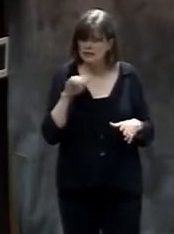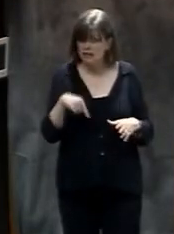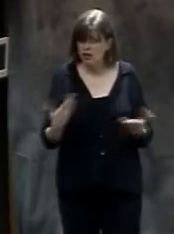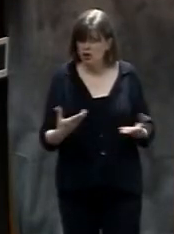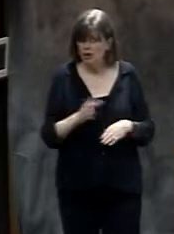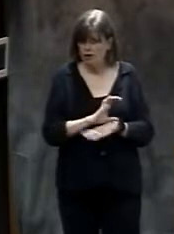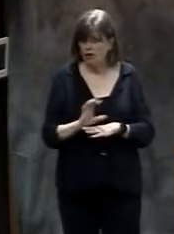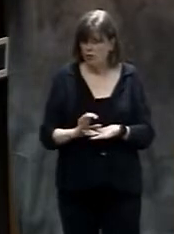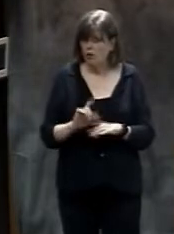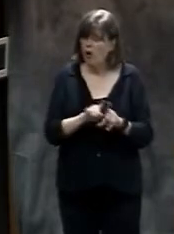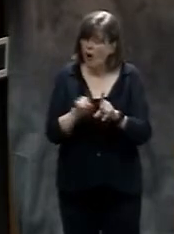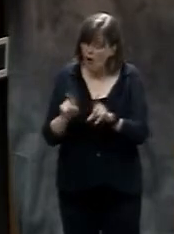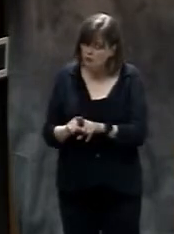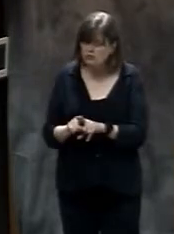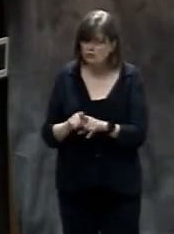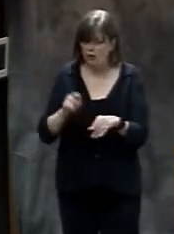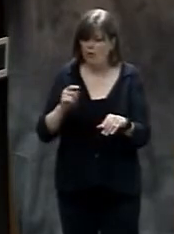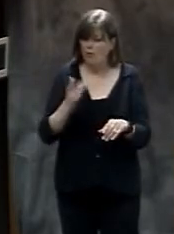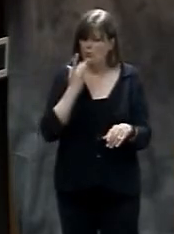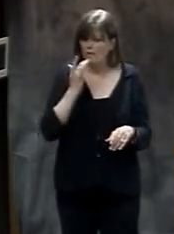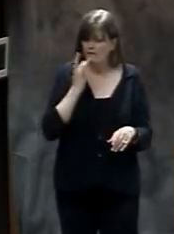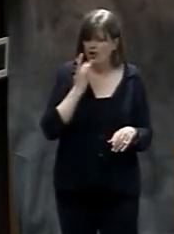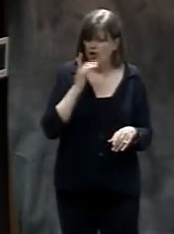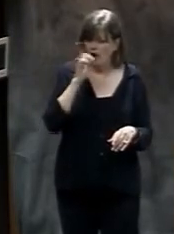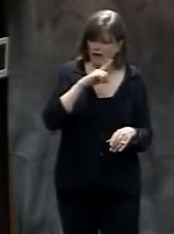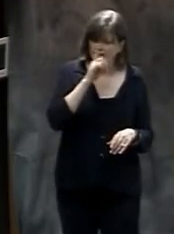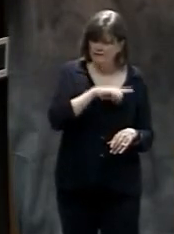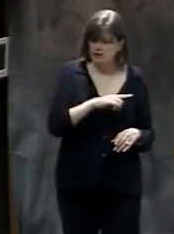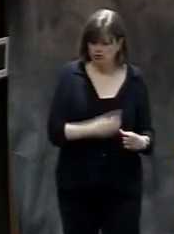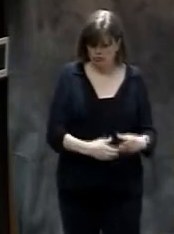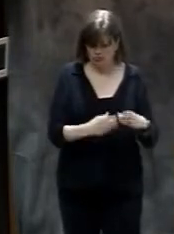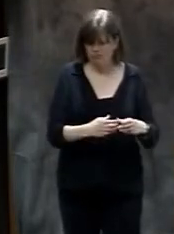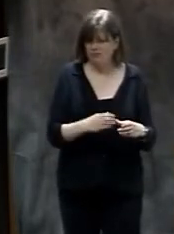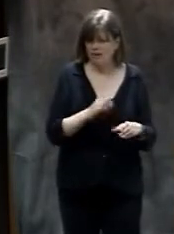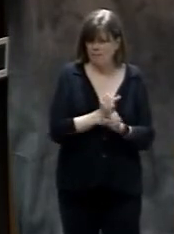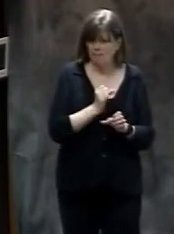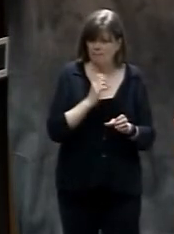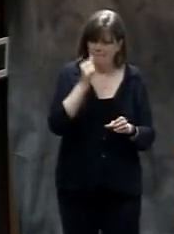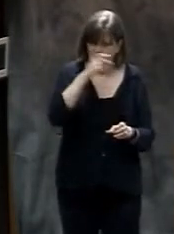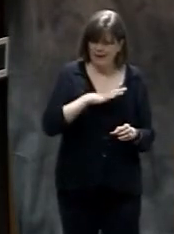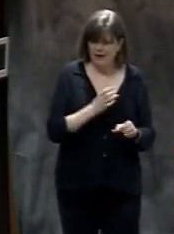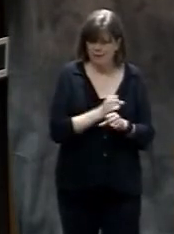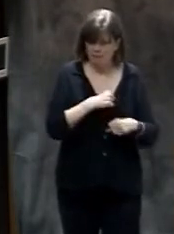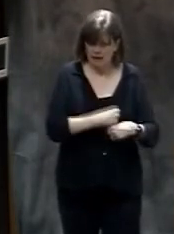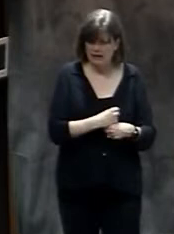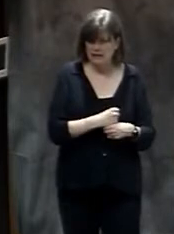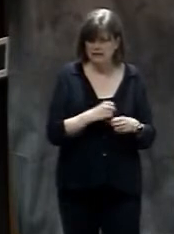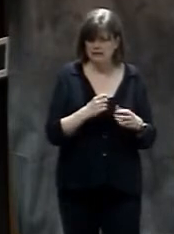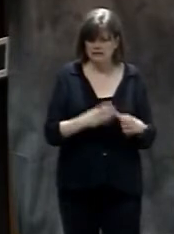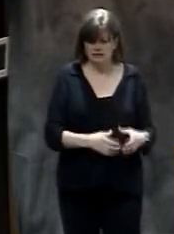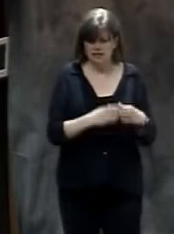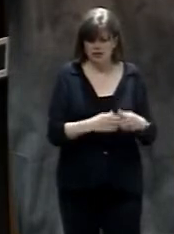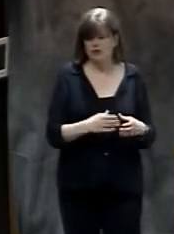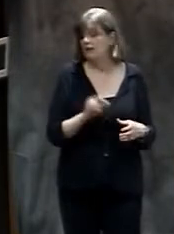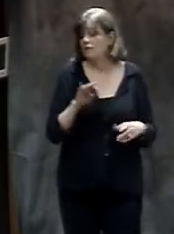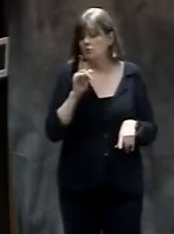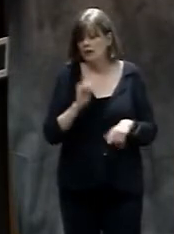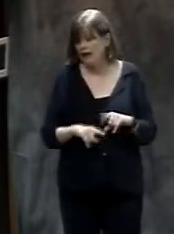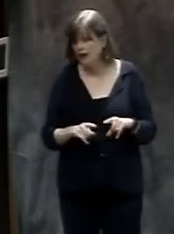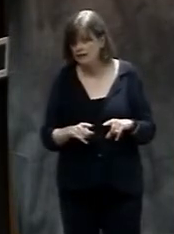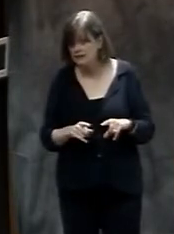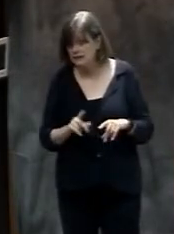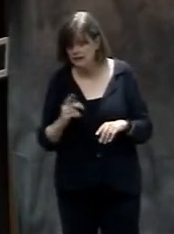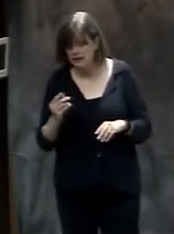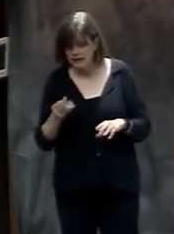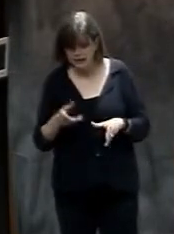you have no standing water around your home. If you can't empty something, and I have drains at my house that I can't empty, and so I